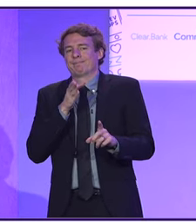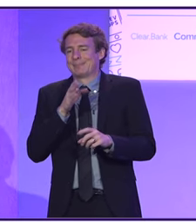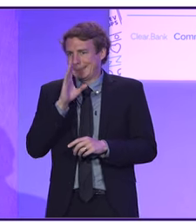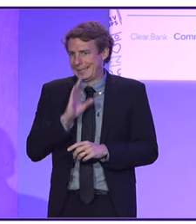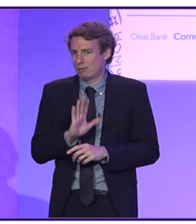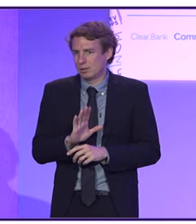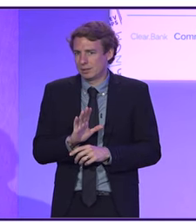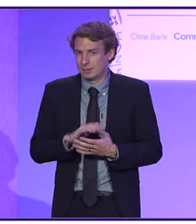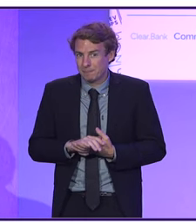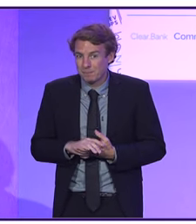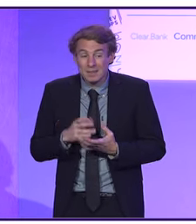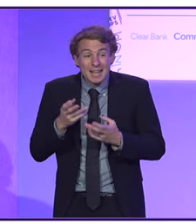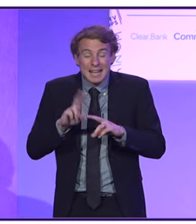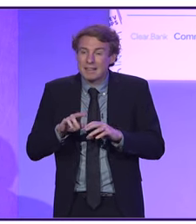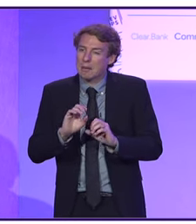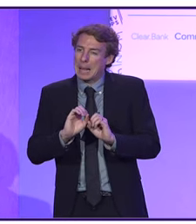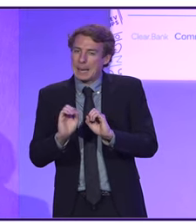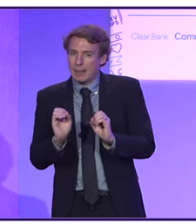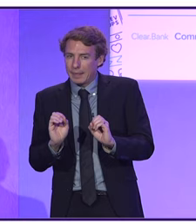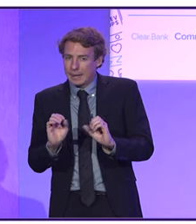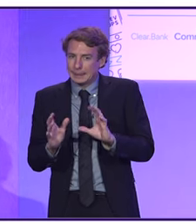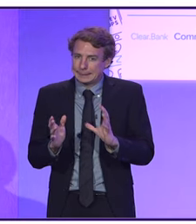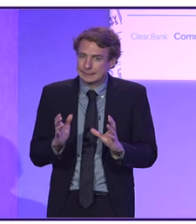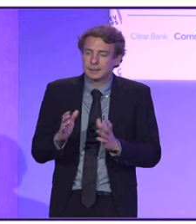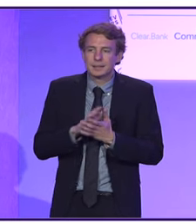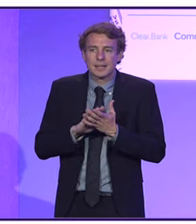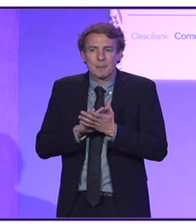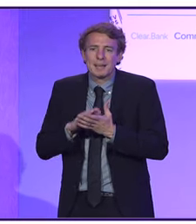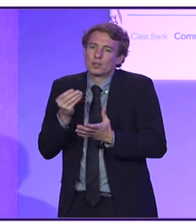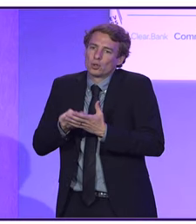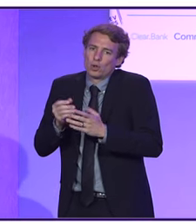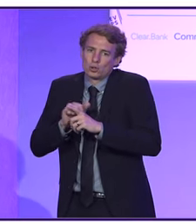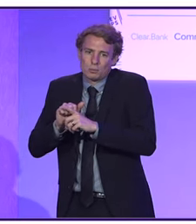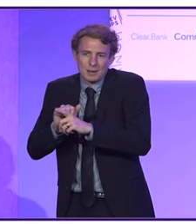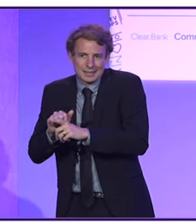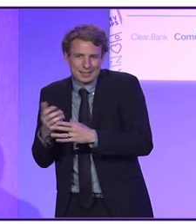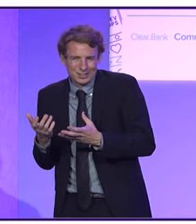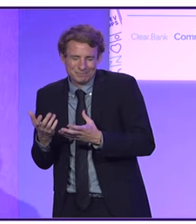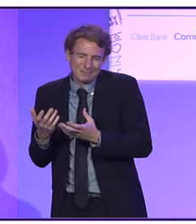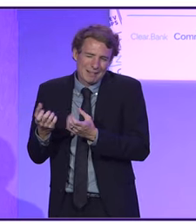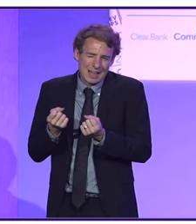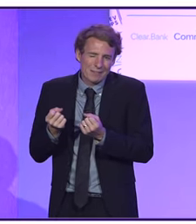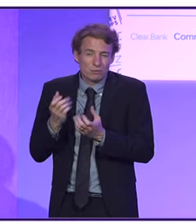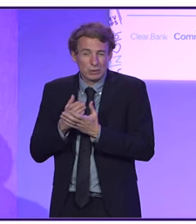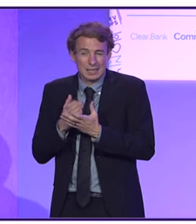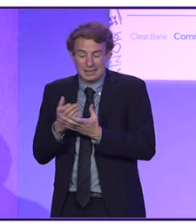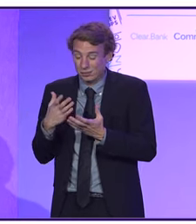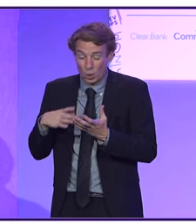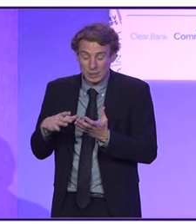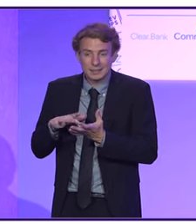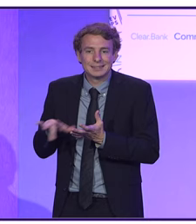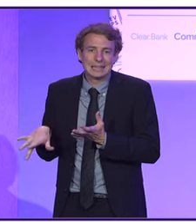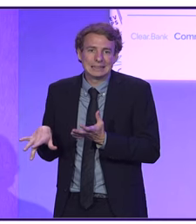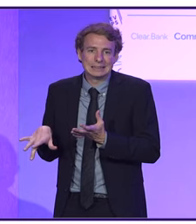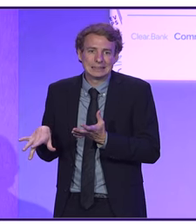rough heuristic, they're going to have some stuff, some cost optimization, but their cost optimization techniques are going to be delete the stuff you don't need. And that's not the